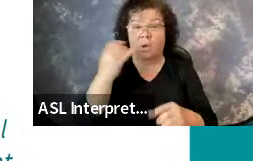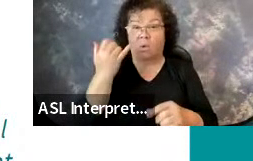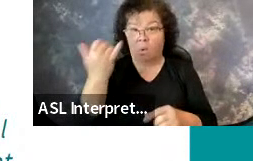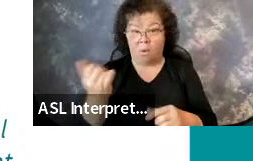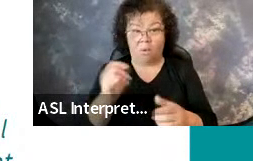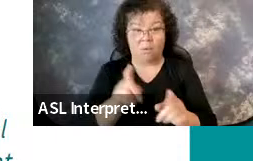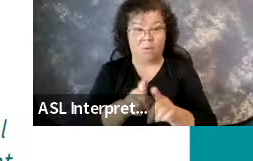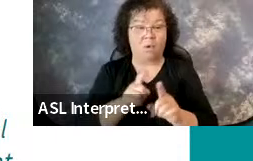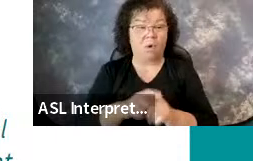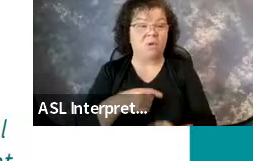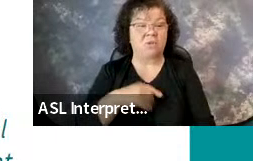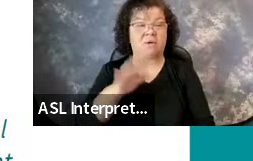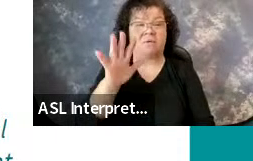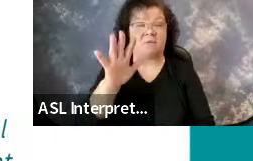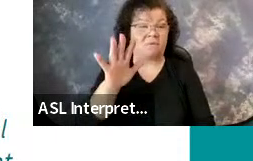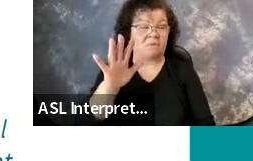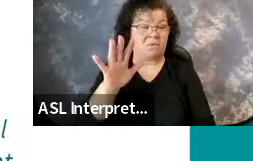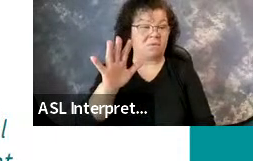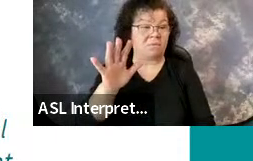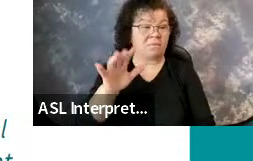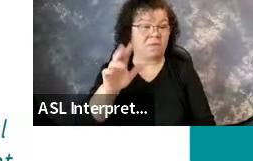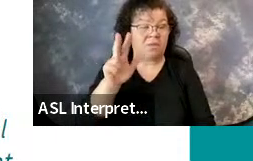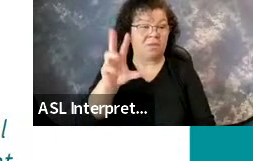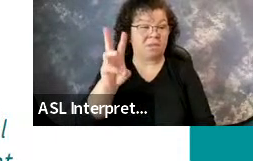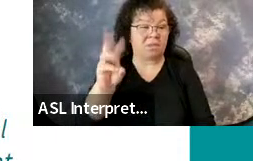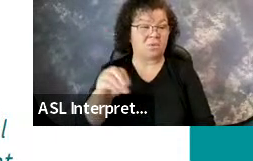360-859-0494 for Washington,